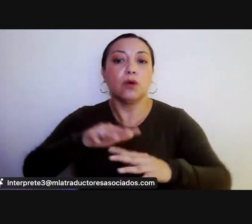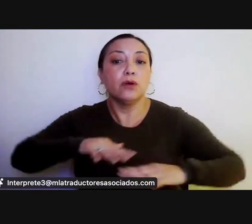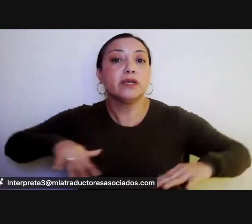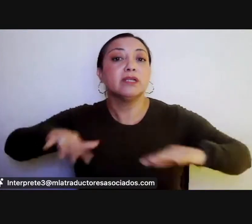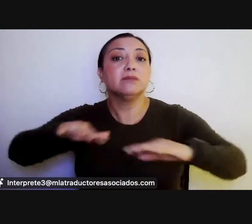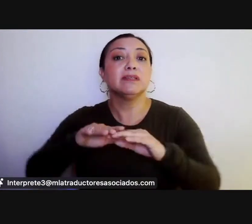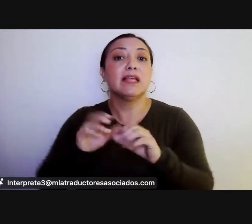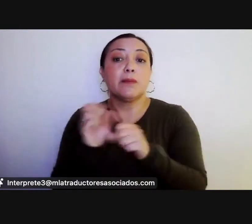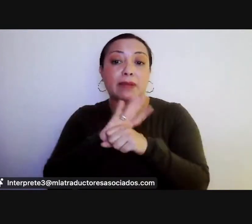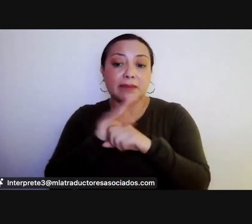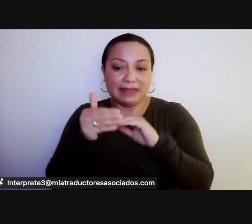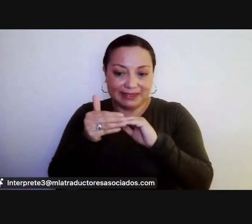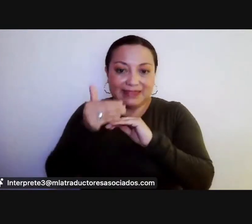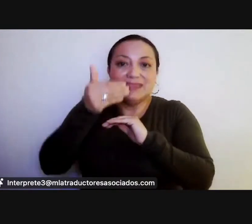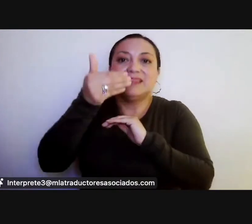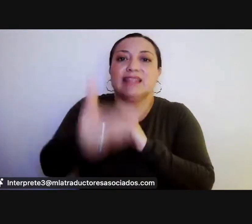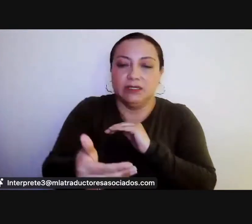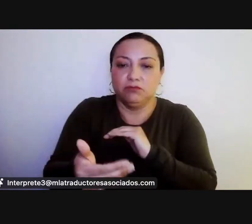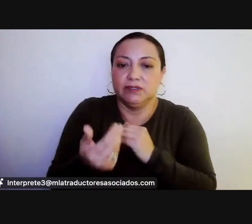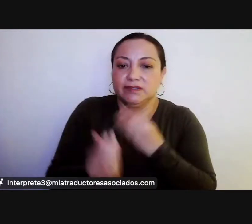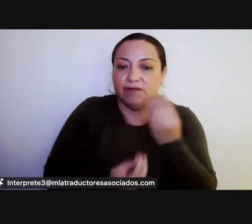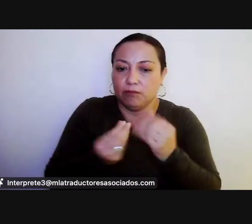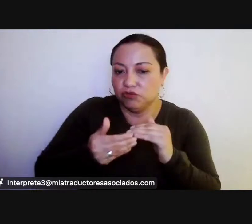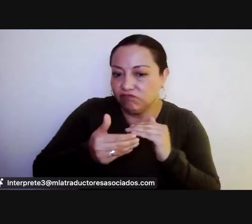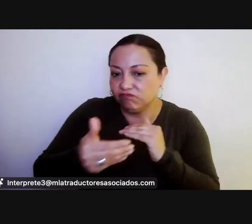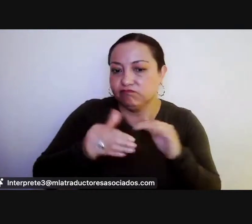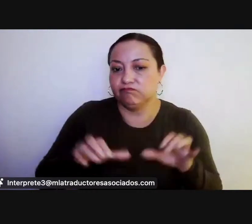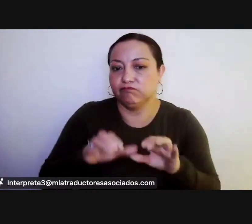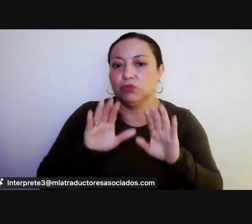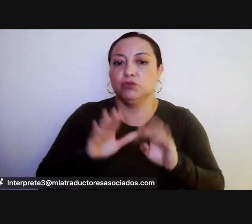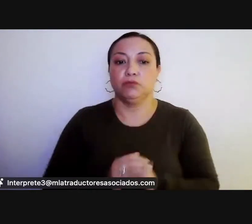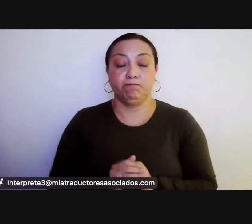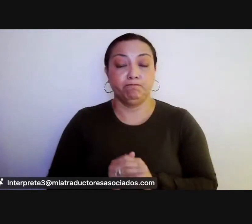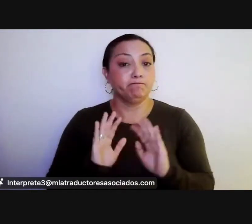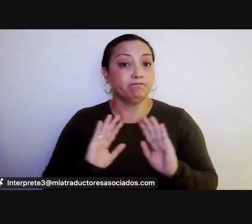establish the route for this post-pandemic scenario.